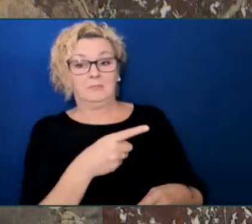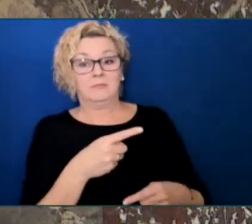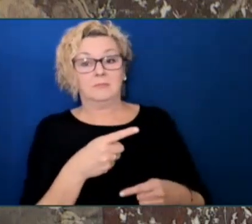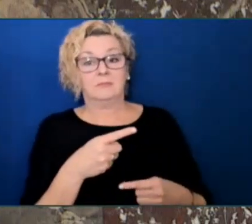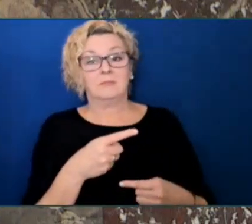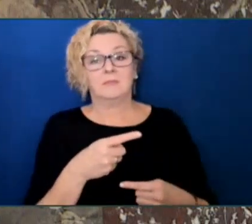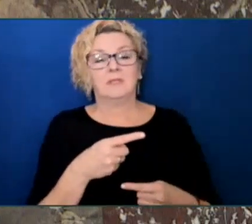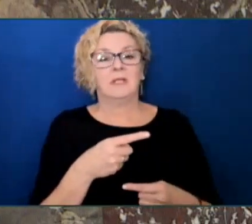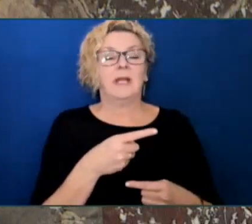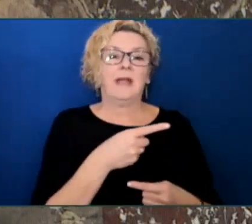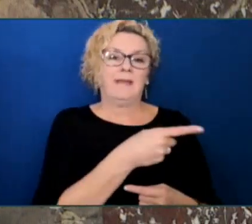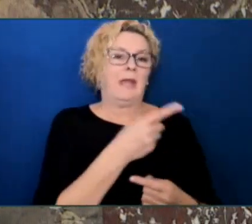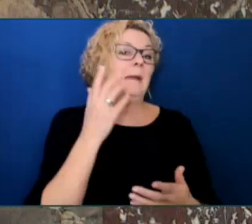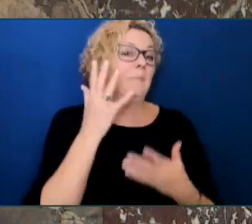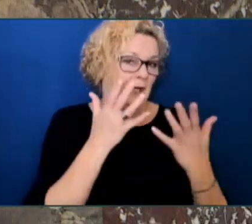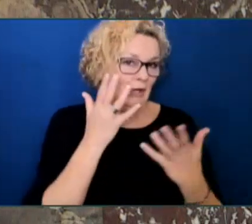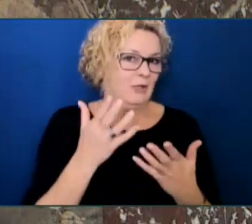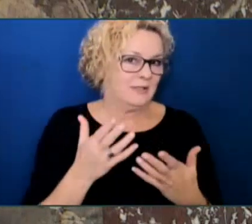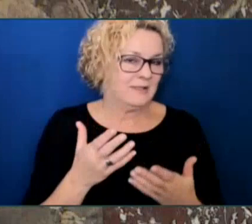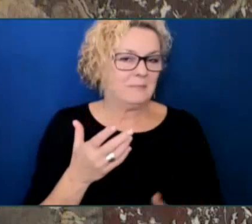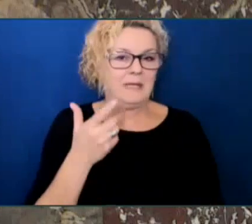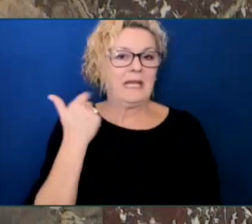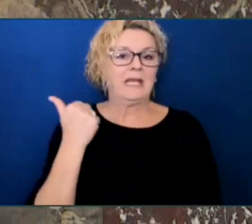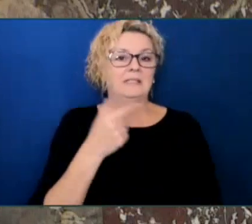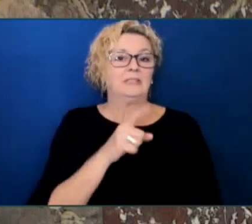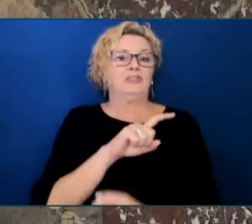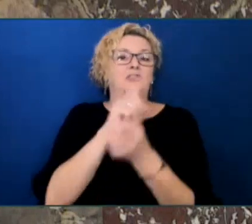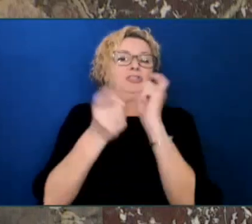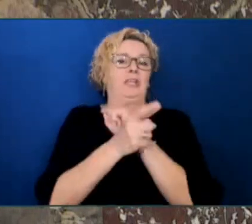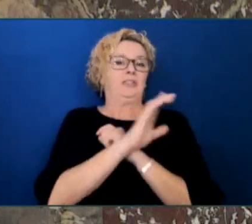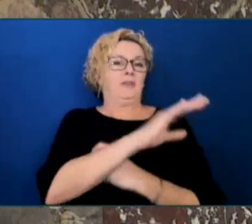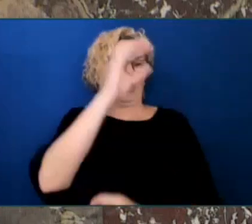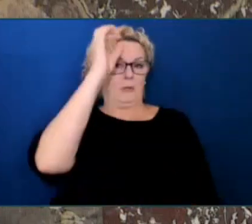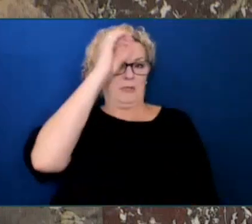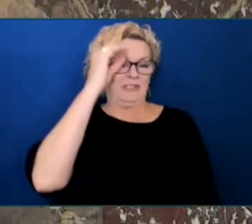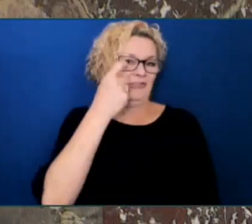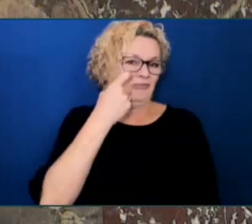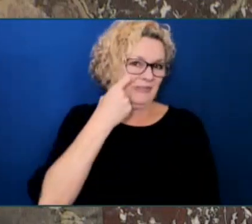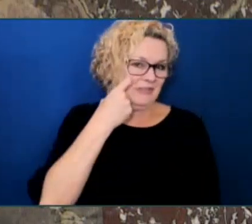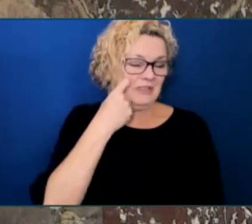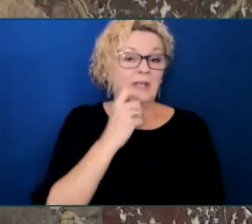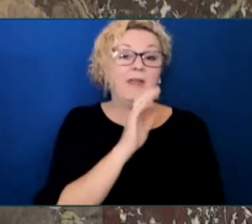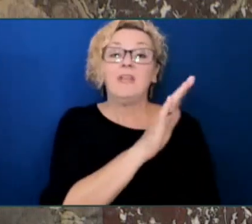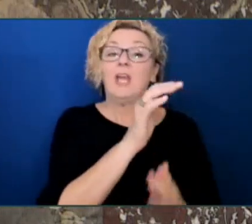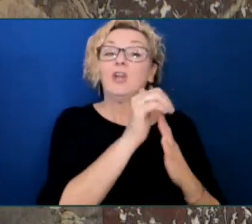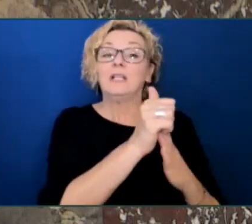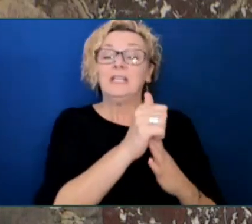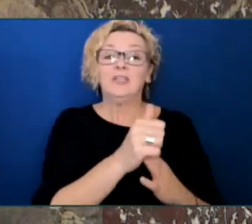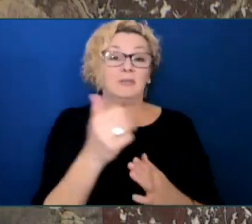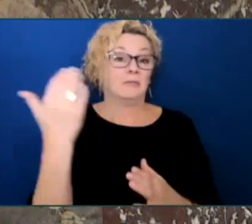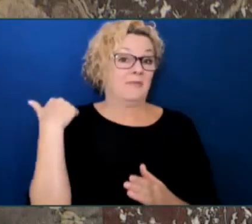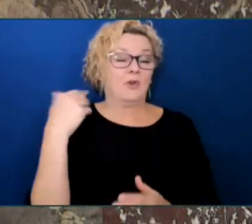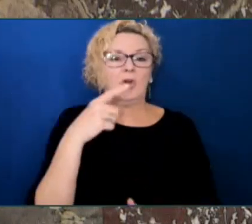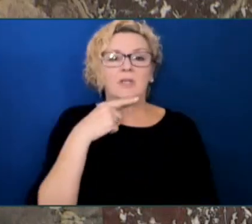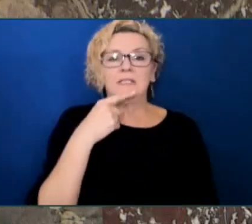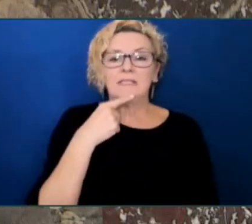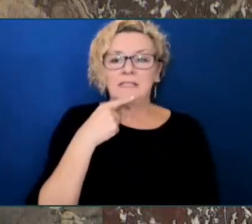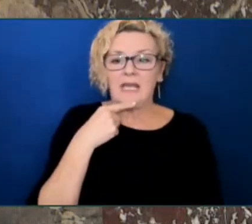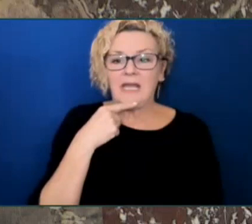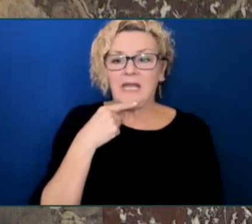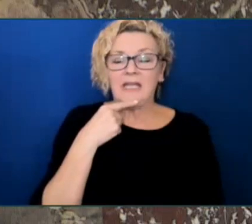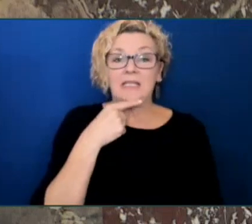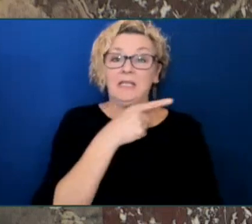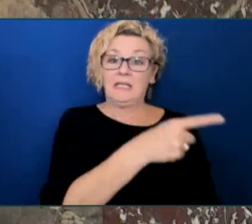It's embarrassing. Their leader said that bringing in the carbon tax was one of the proudest things he ever